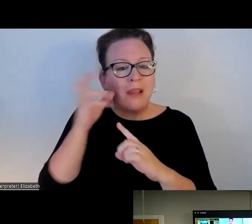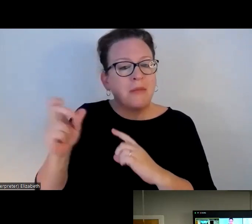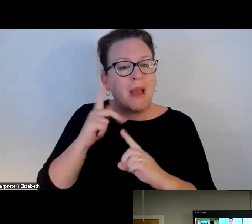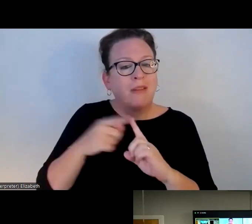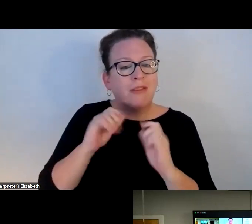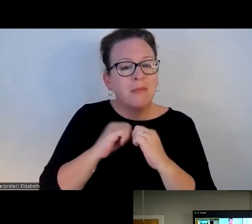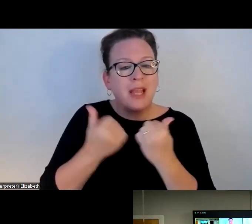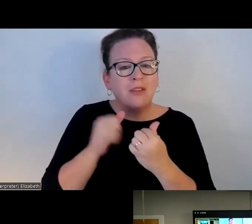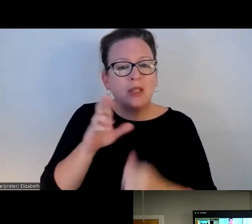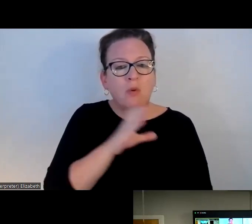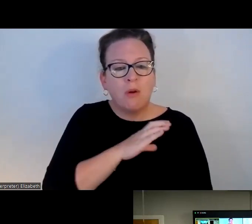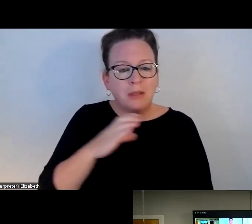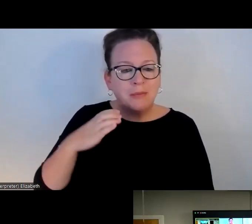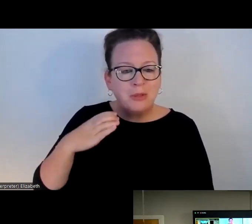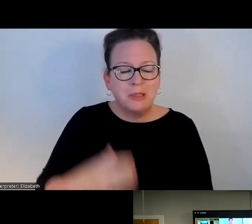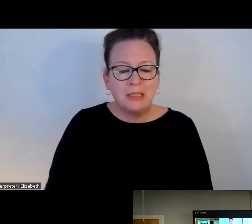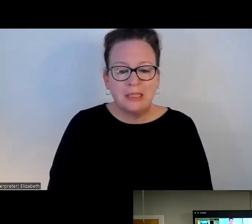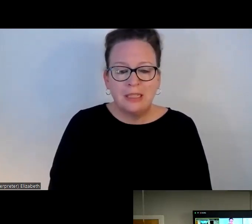that.